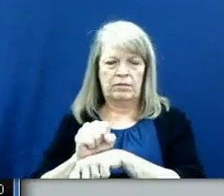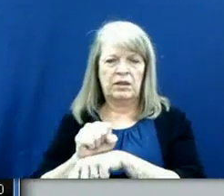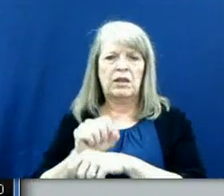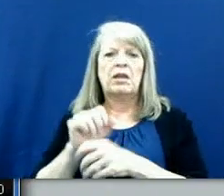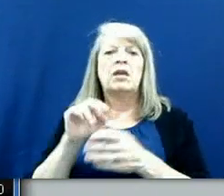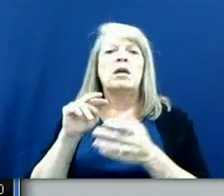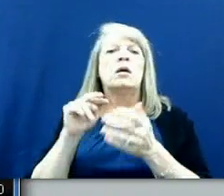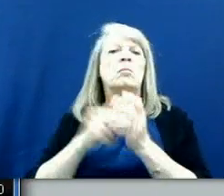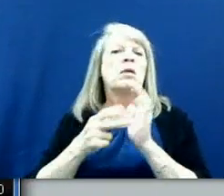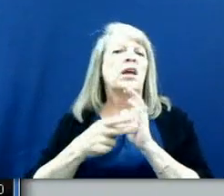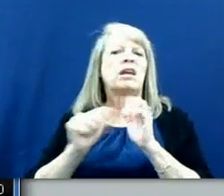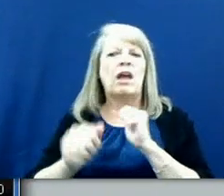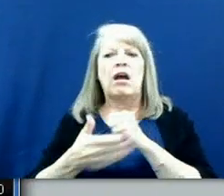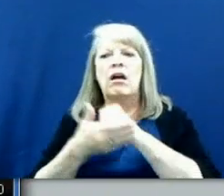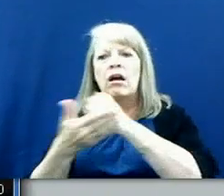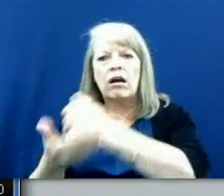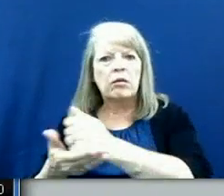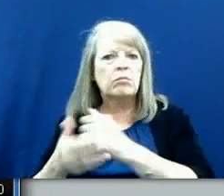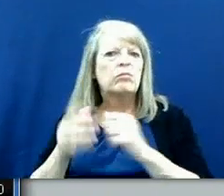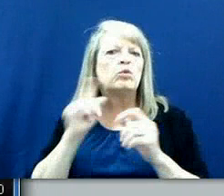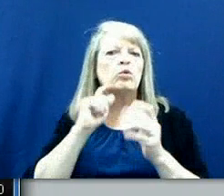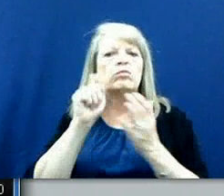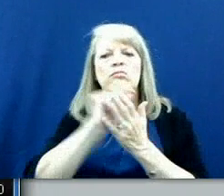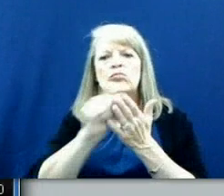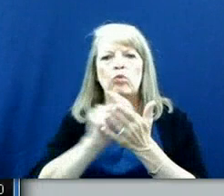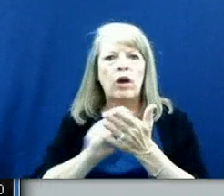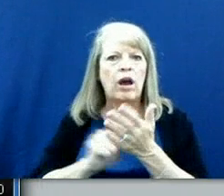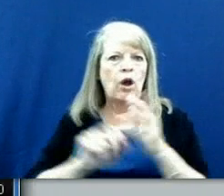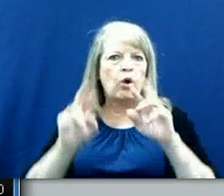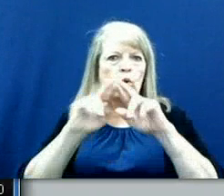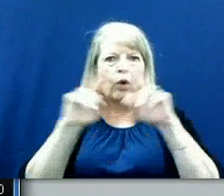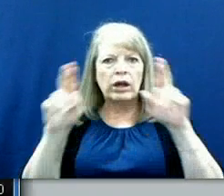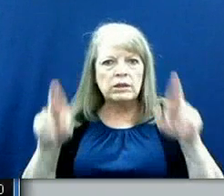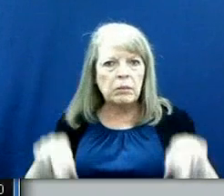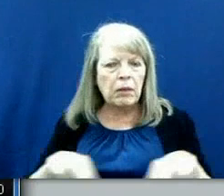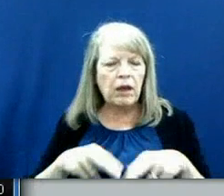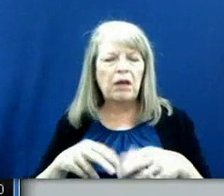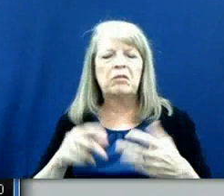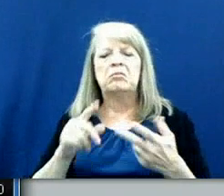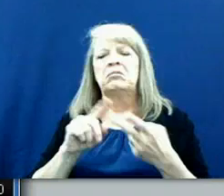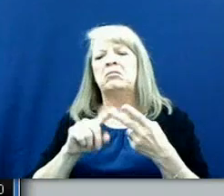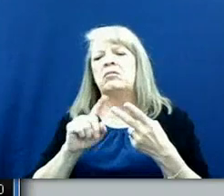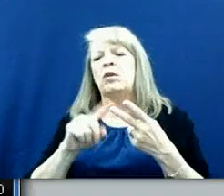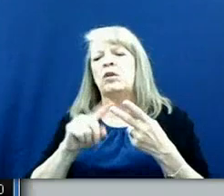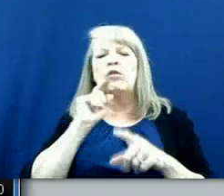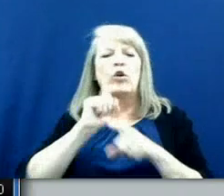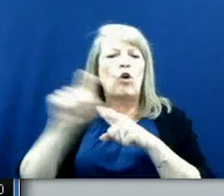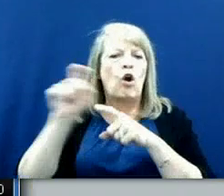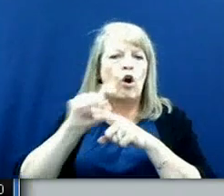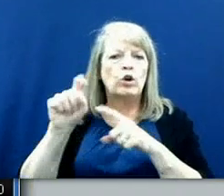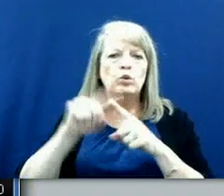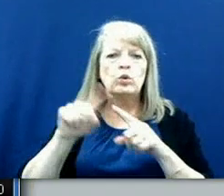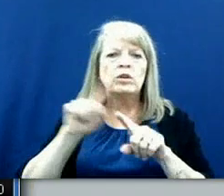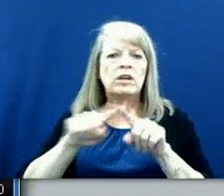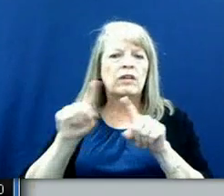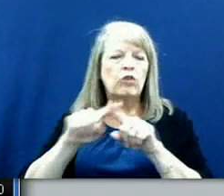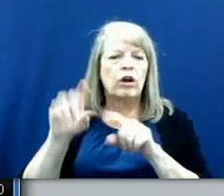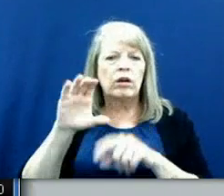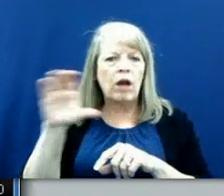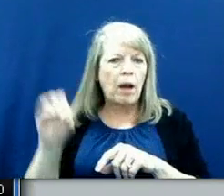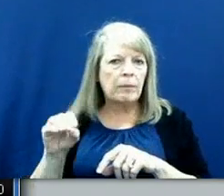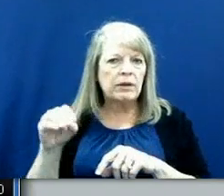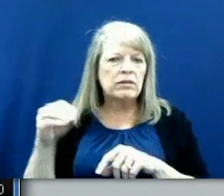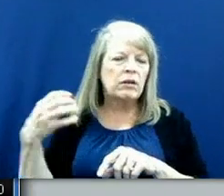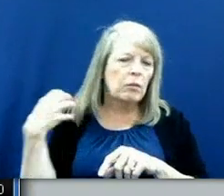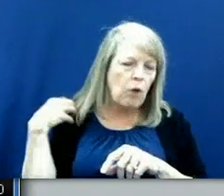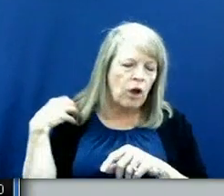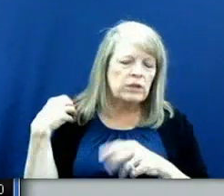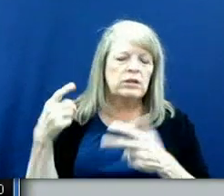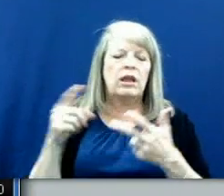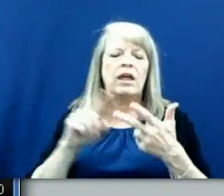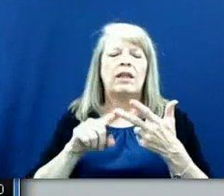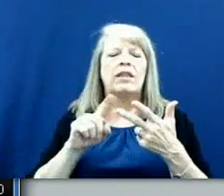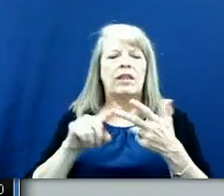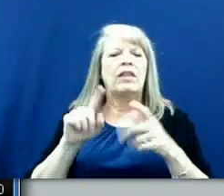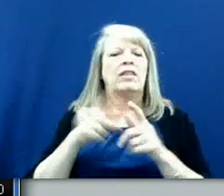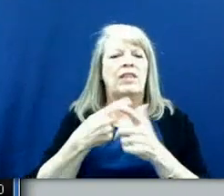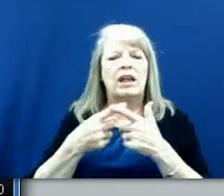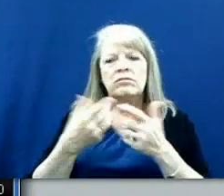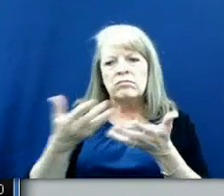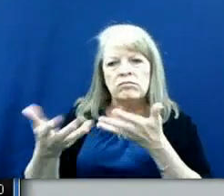including preparing resumes, making calls to employers, and negotiating for an interview.